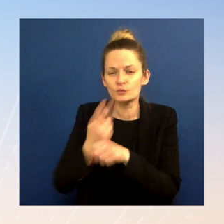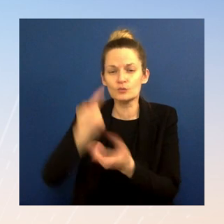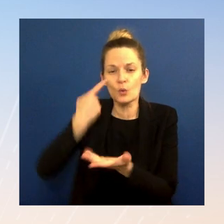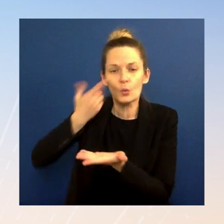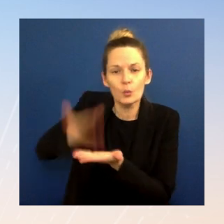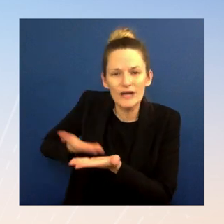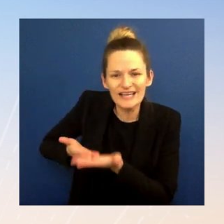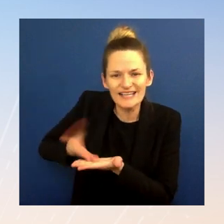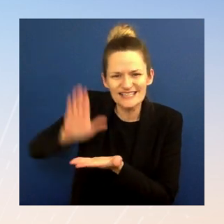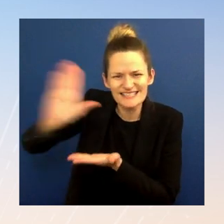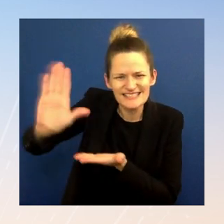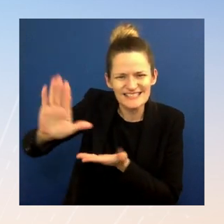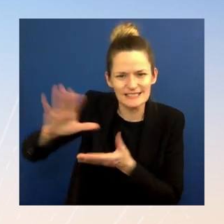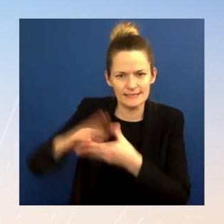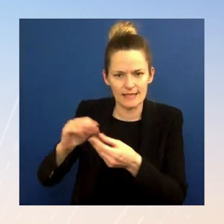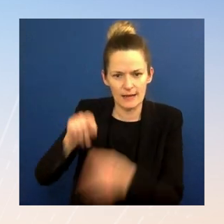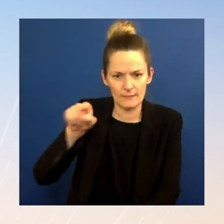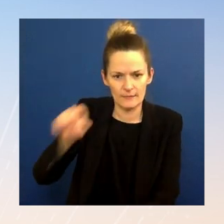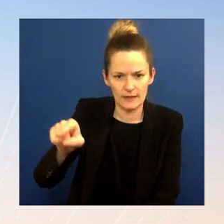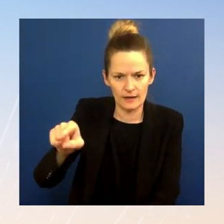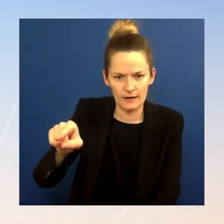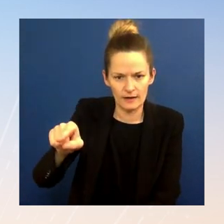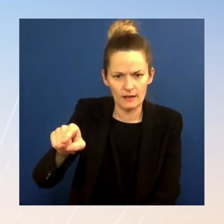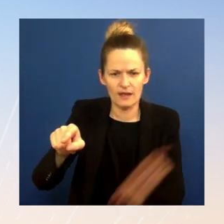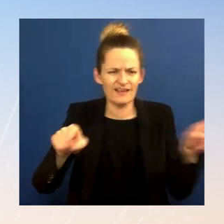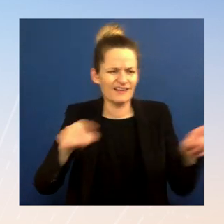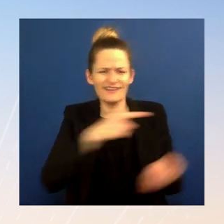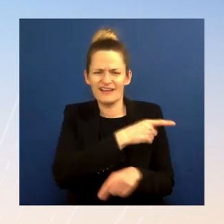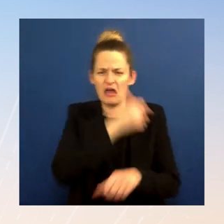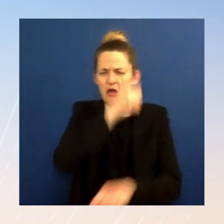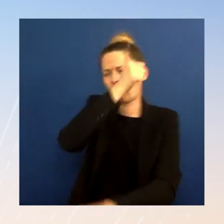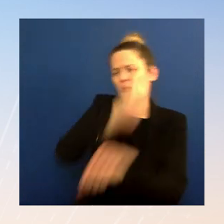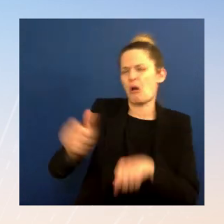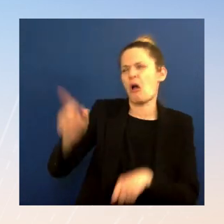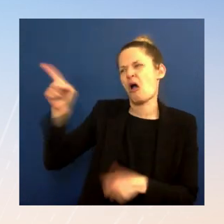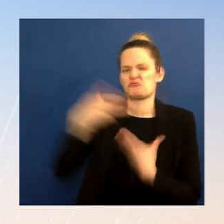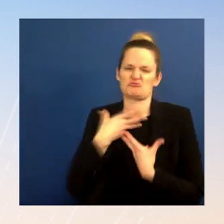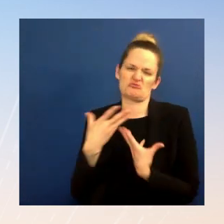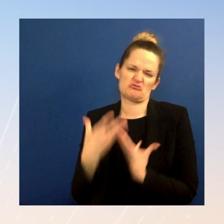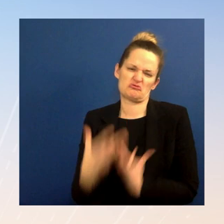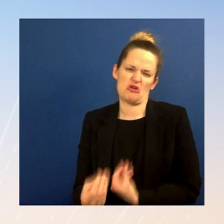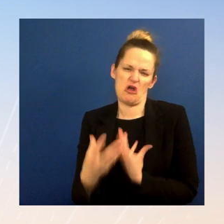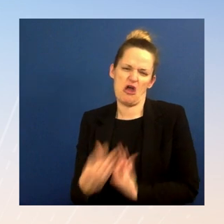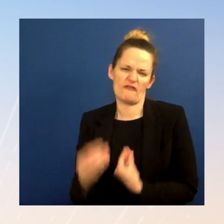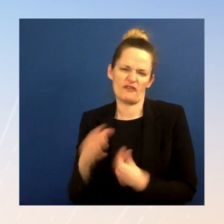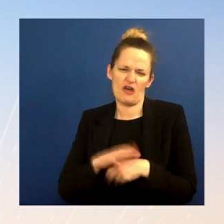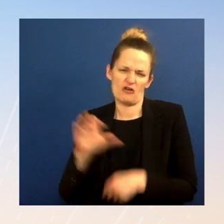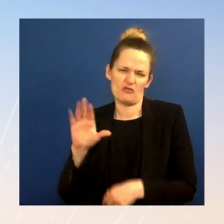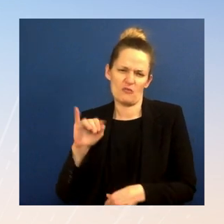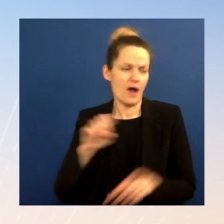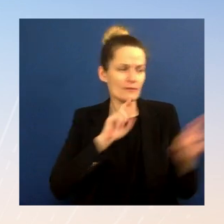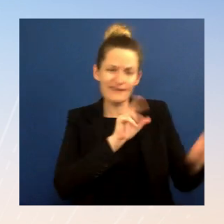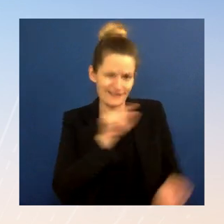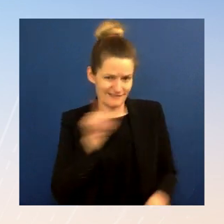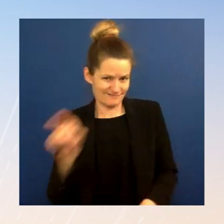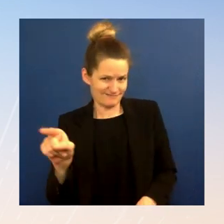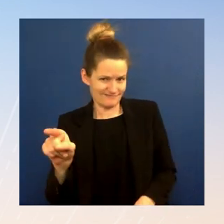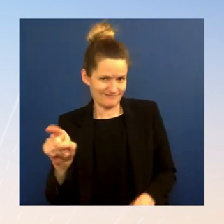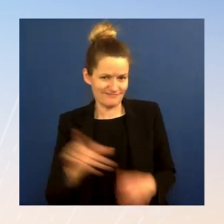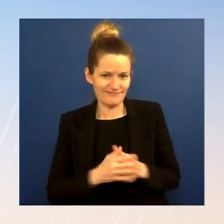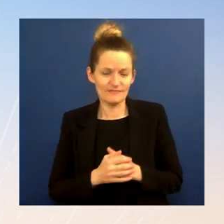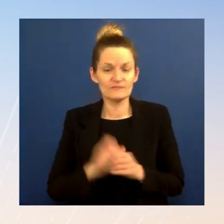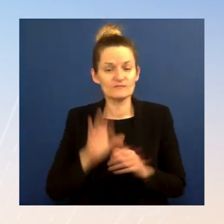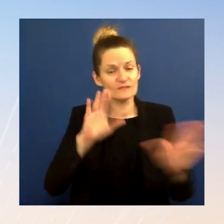of being, quote, soft on crime also failed to note that that what was omitted is a Sentencing Commission report that's